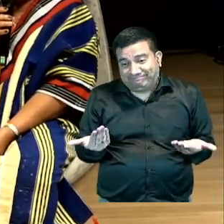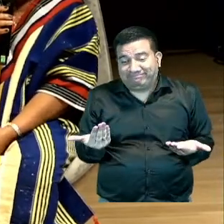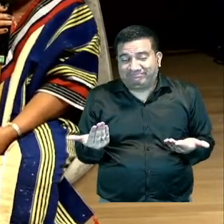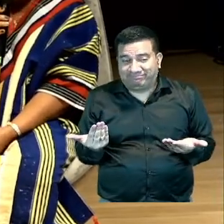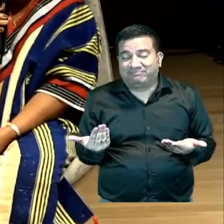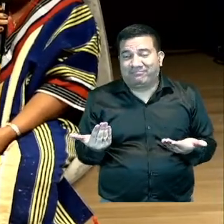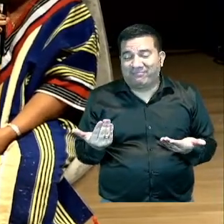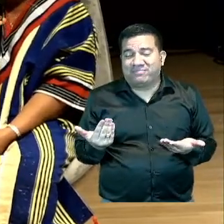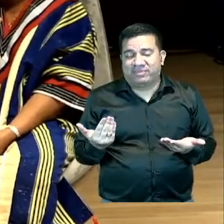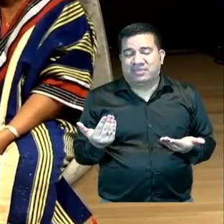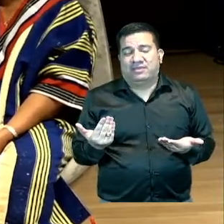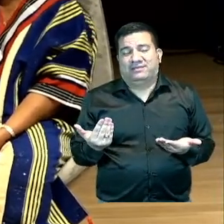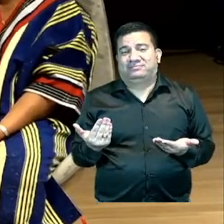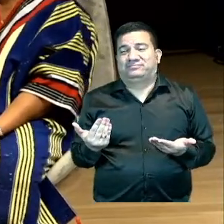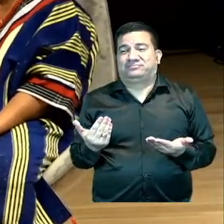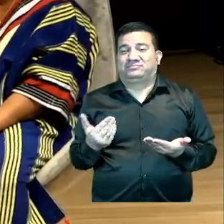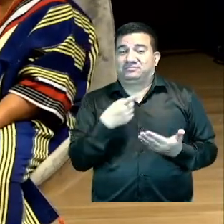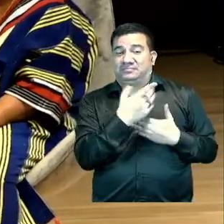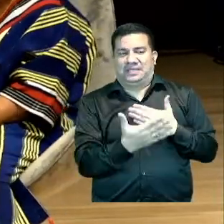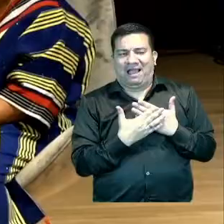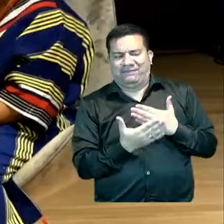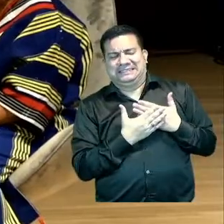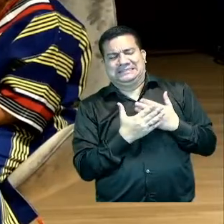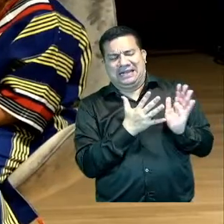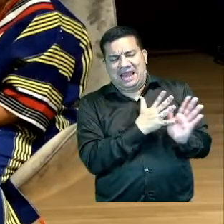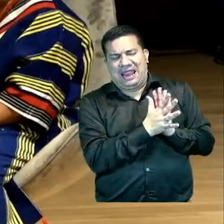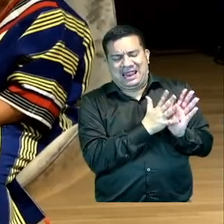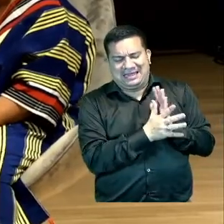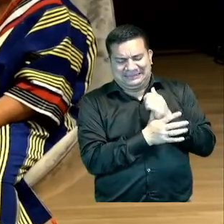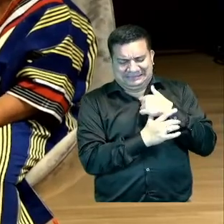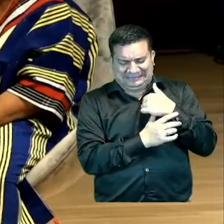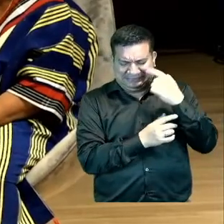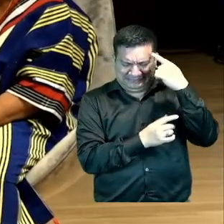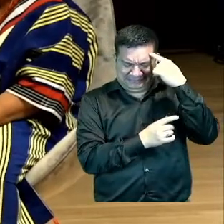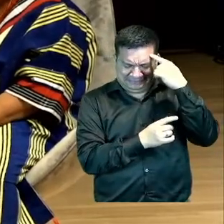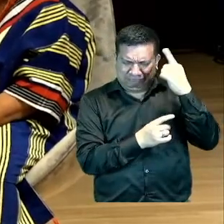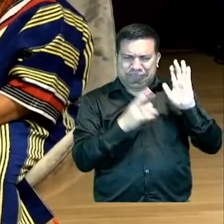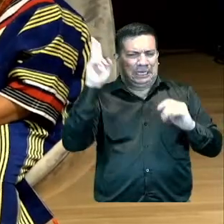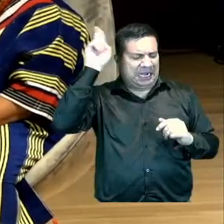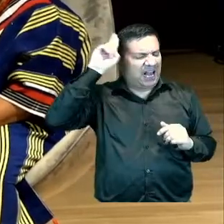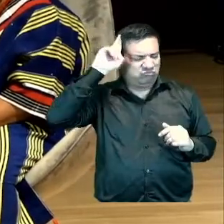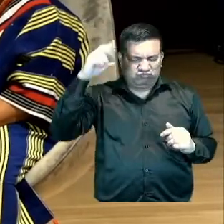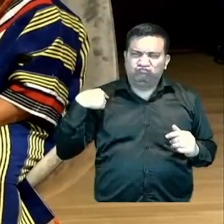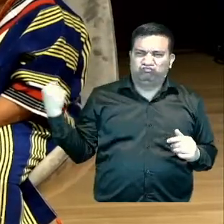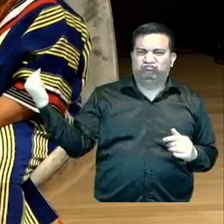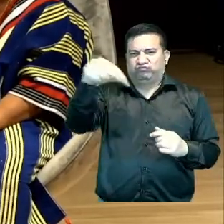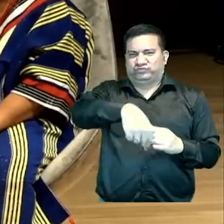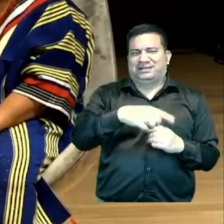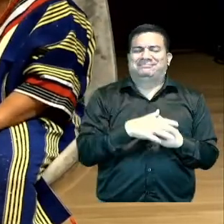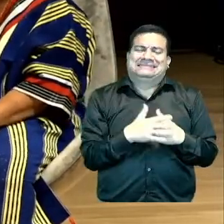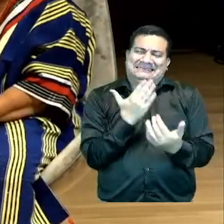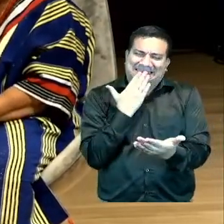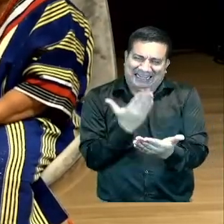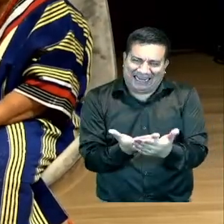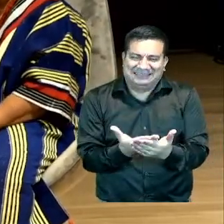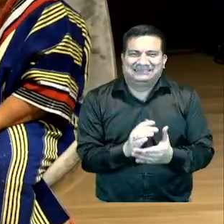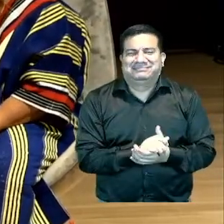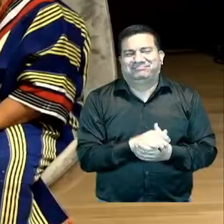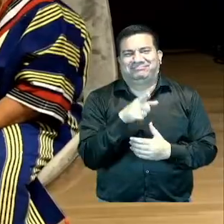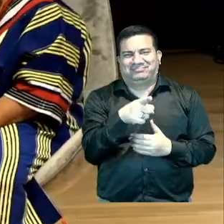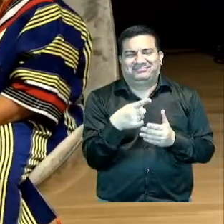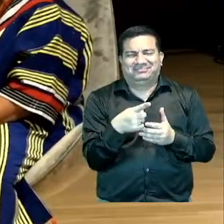I had to come. So thank you for your consistency from the trenches